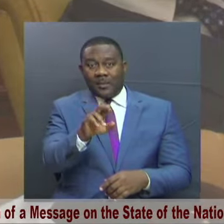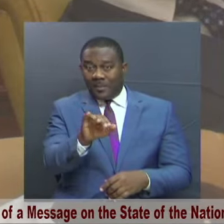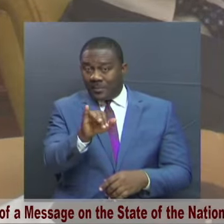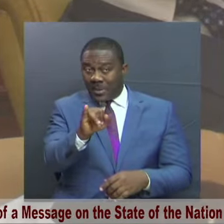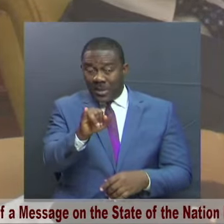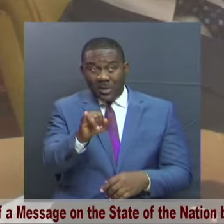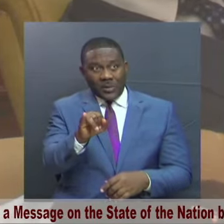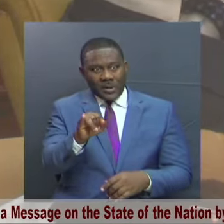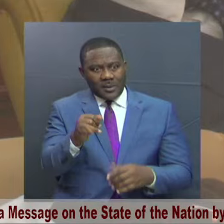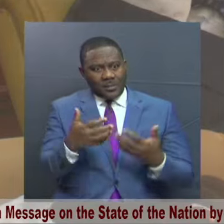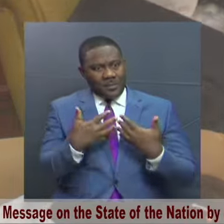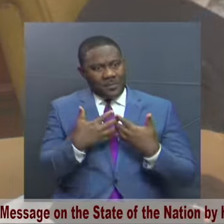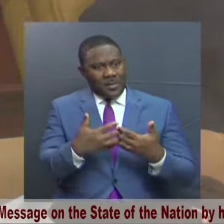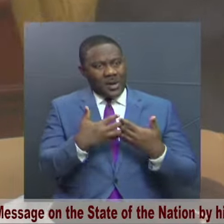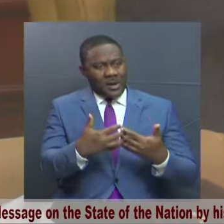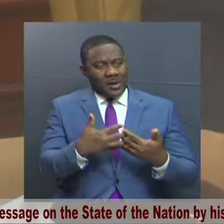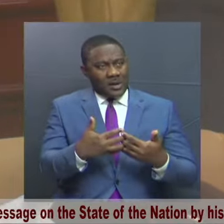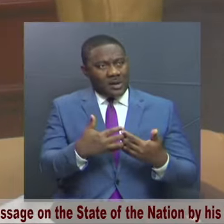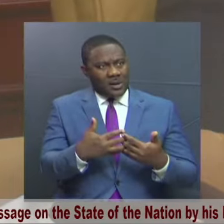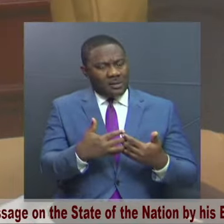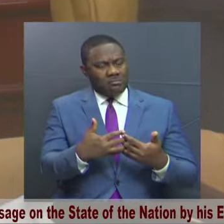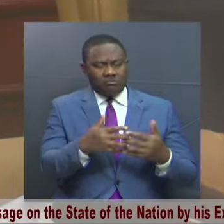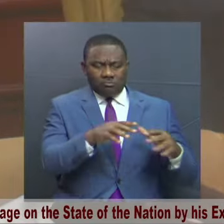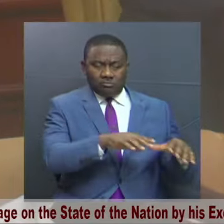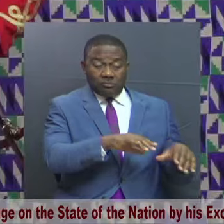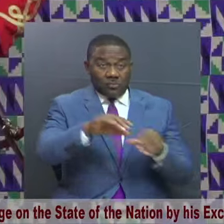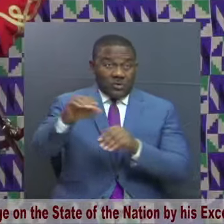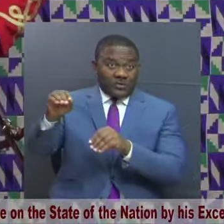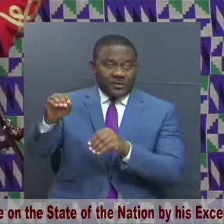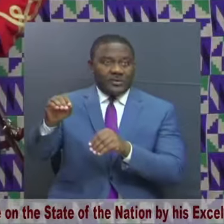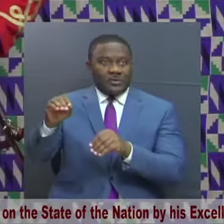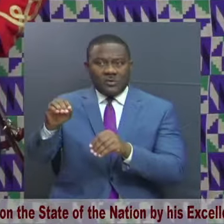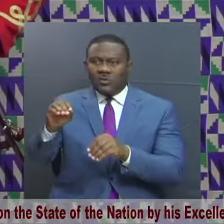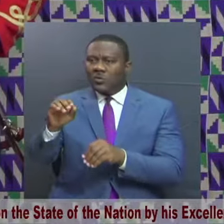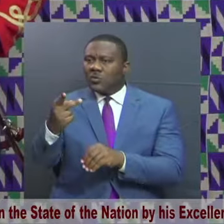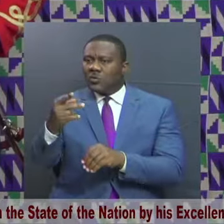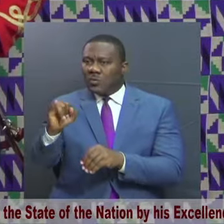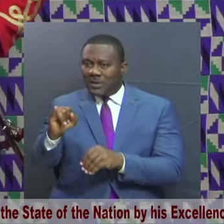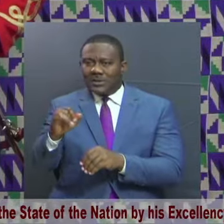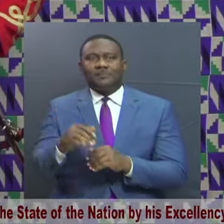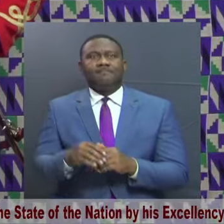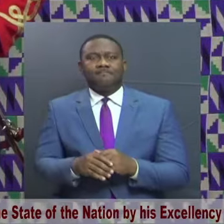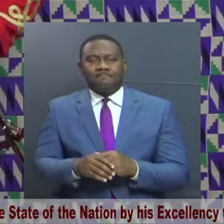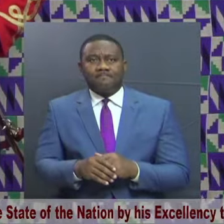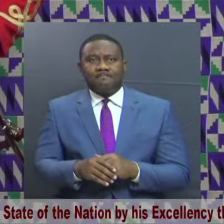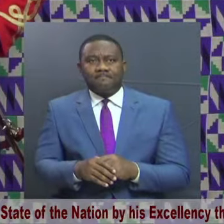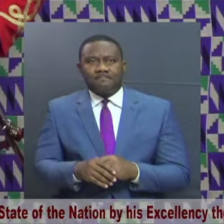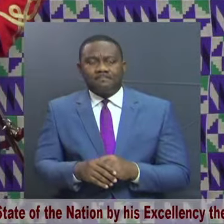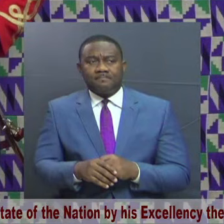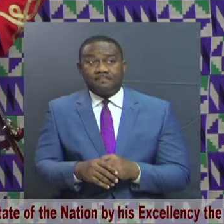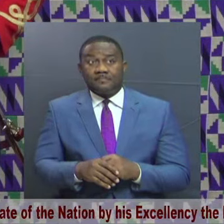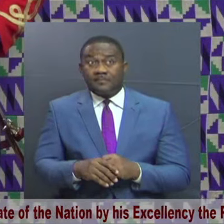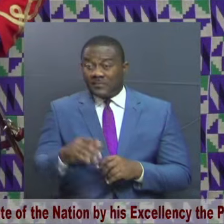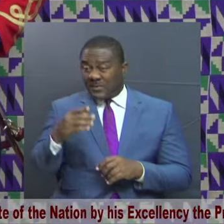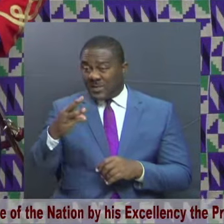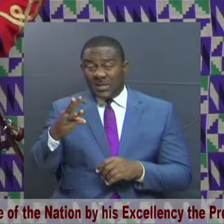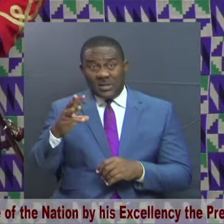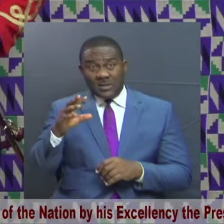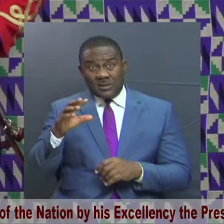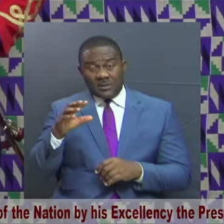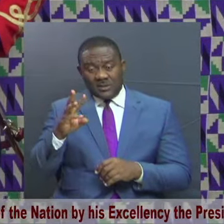masu in Kumasi the VA River authori successfully relocated six units of the mer